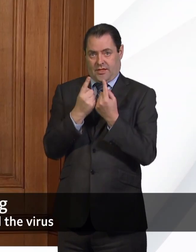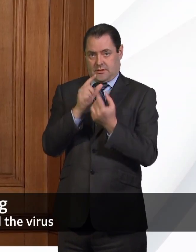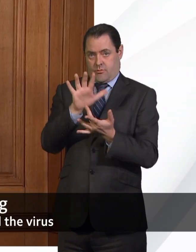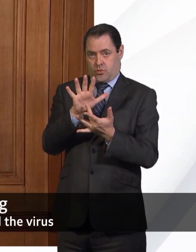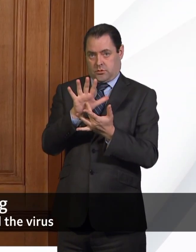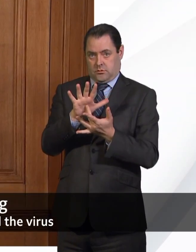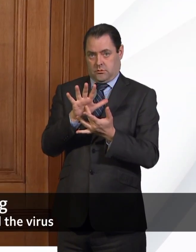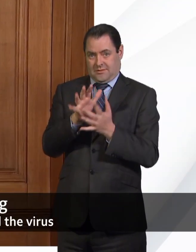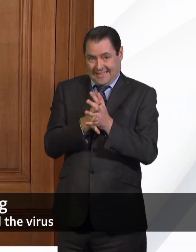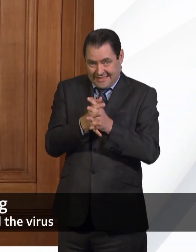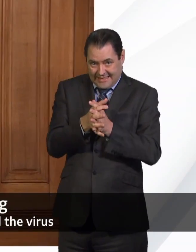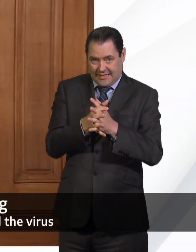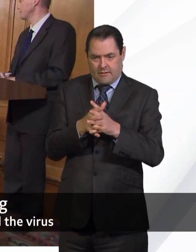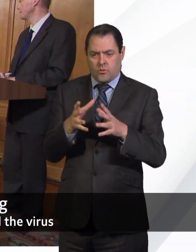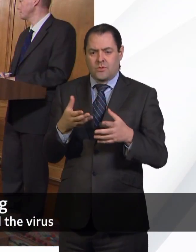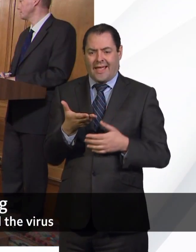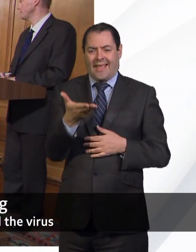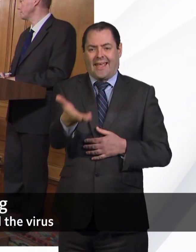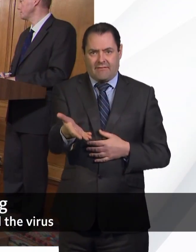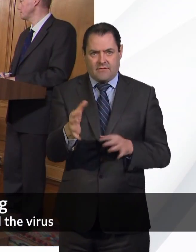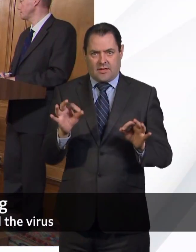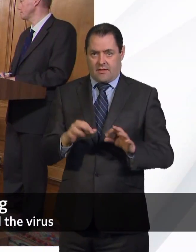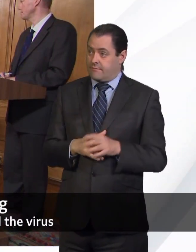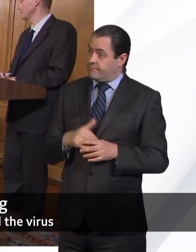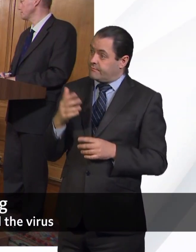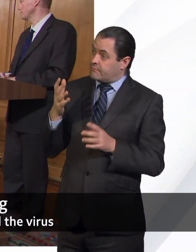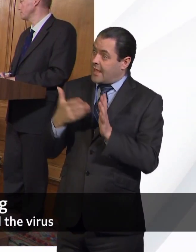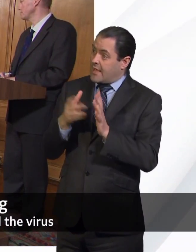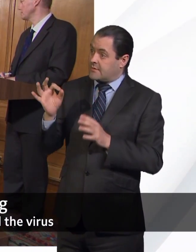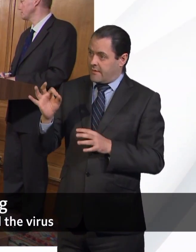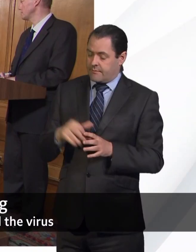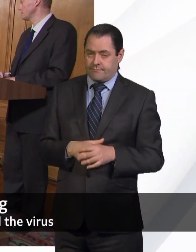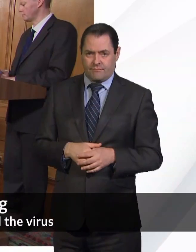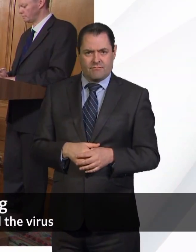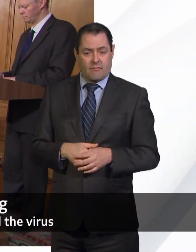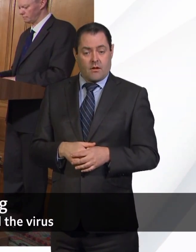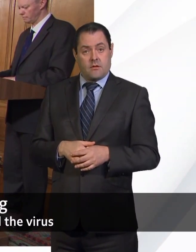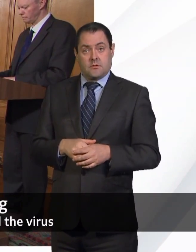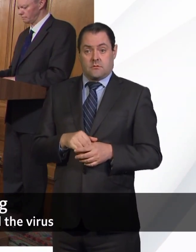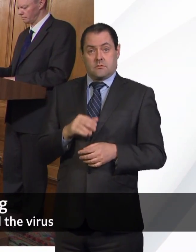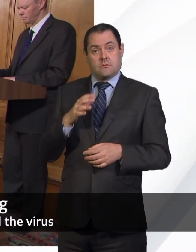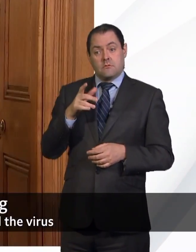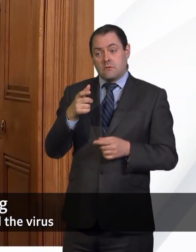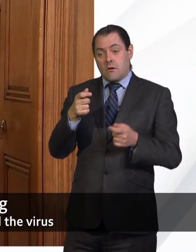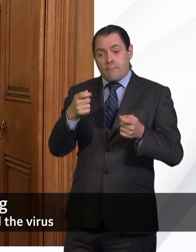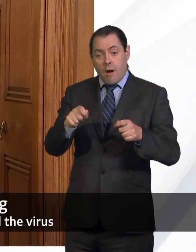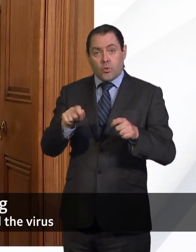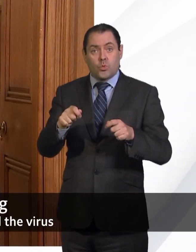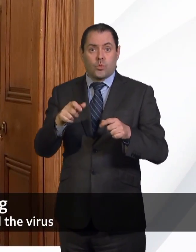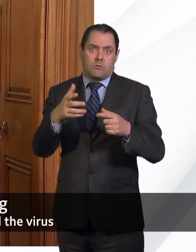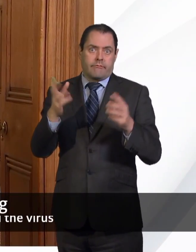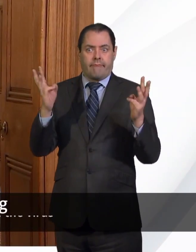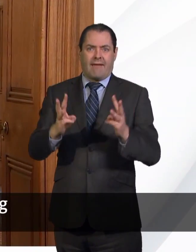this. Patrick, anything to add on nothing to add. Barbecues or anything else? If you're going to do things like that, it's got to be